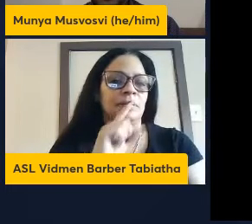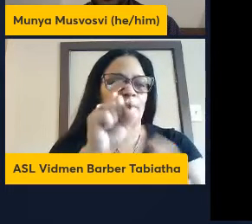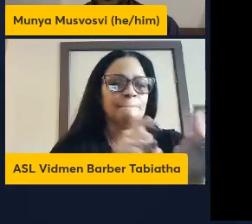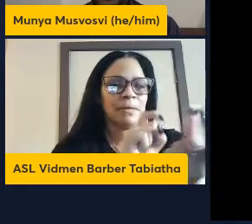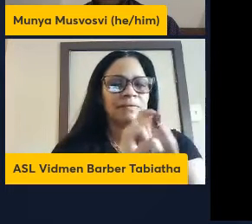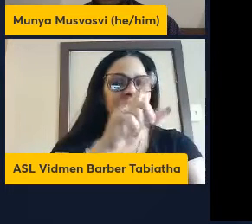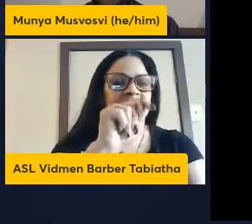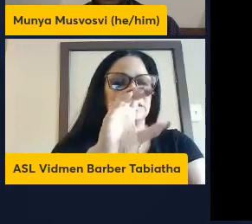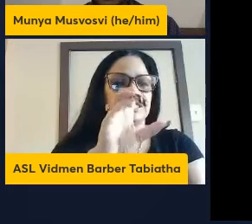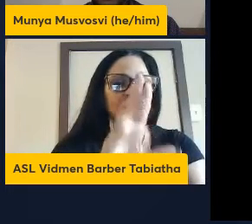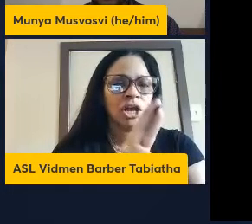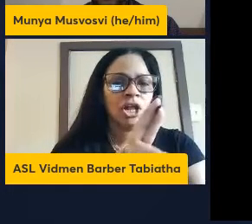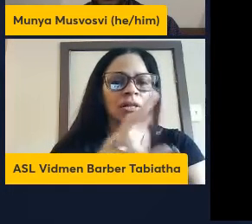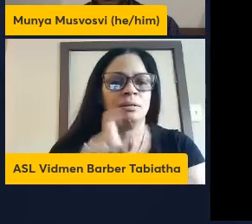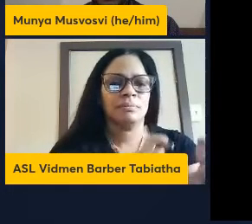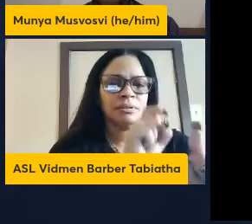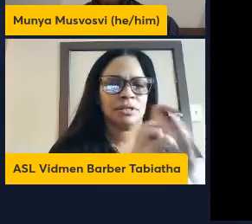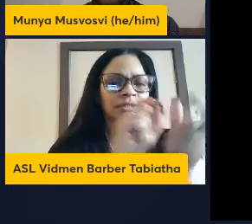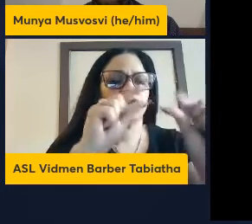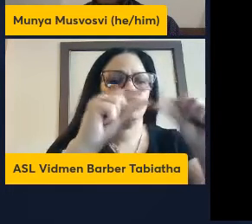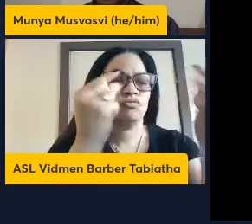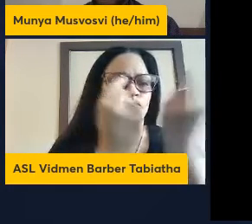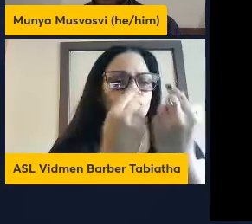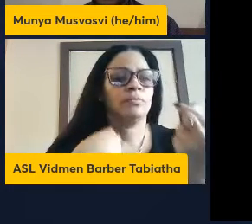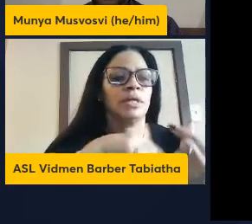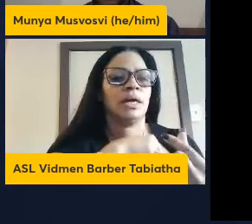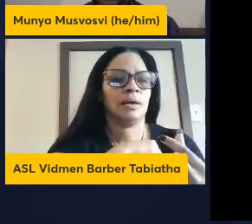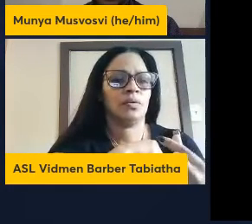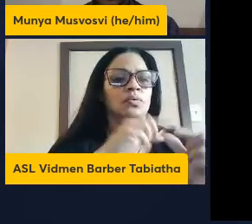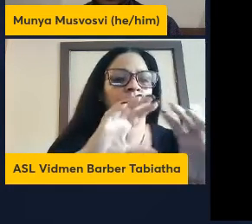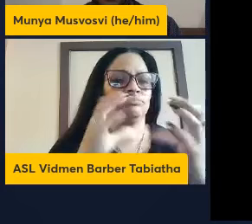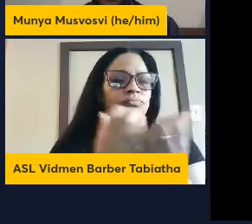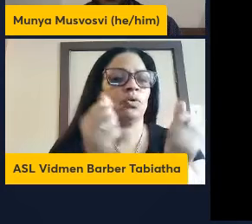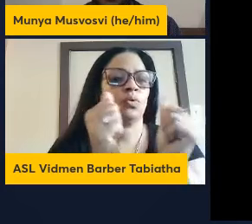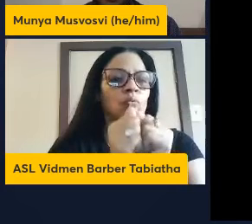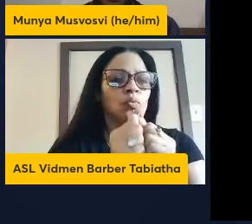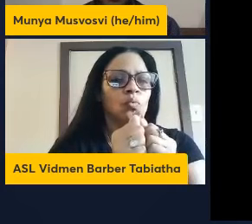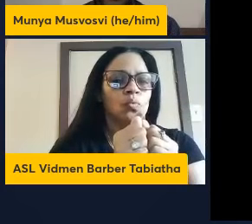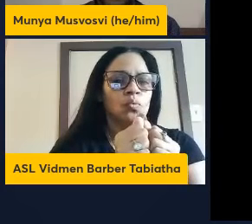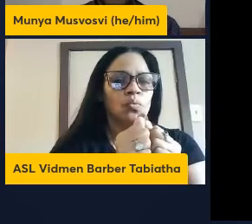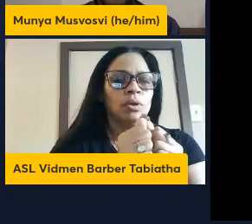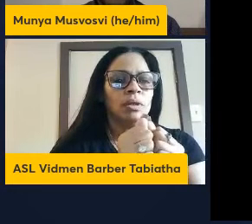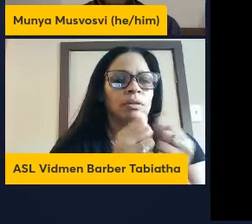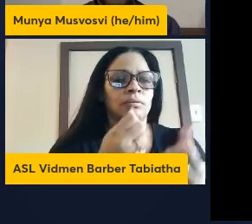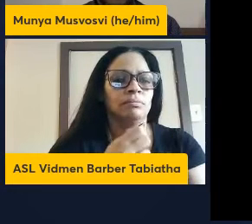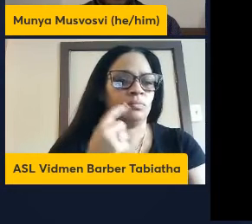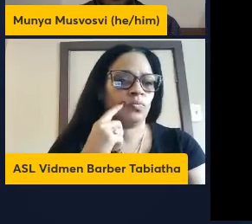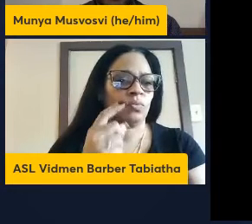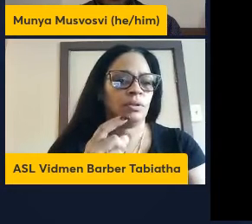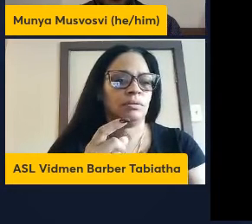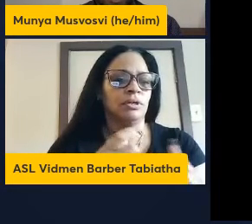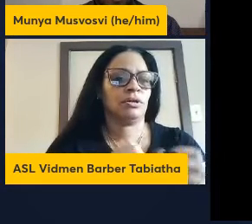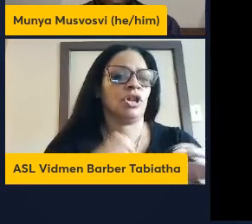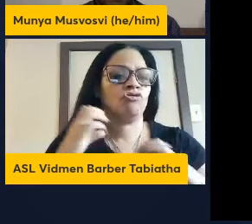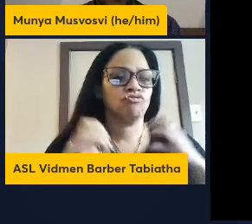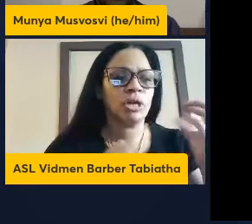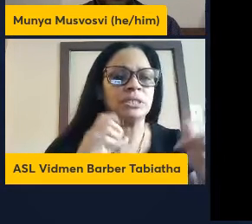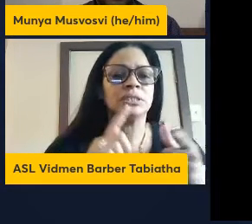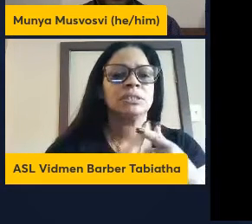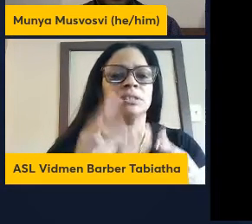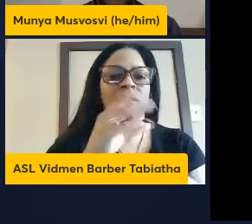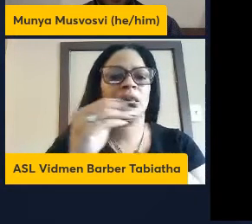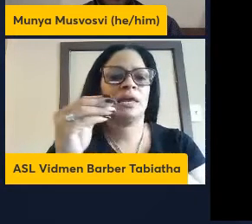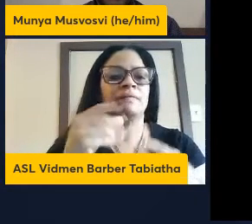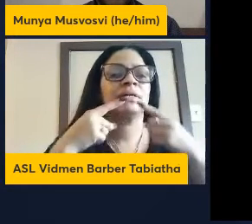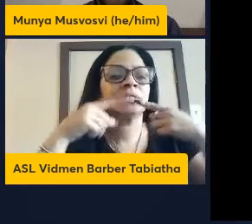TCR specificity groups that were associated with controllers and progressors. And here we're able